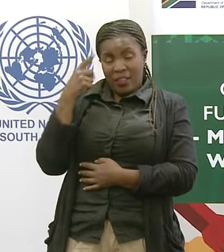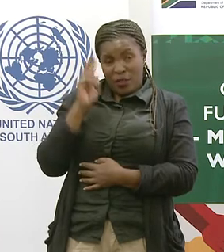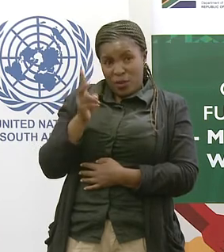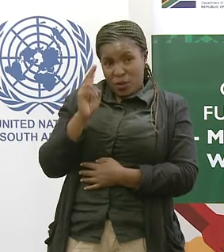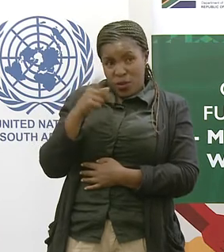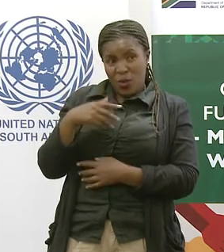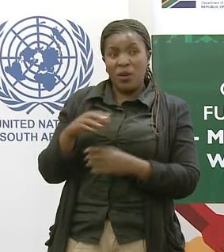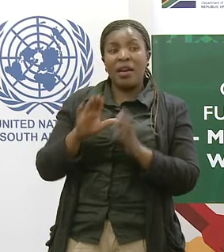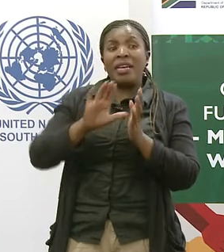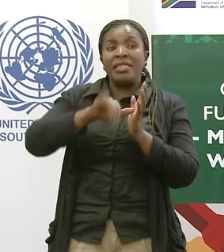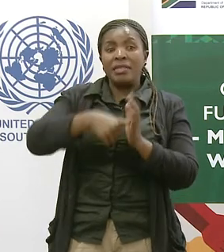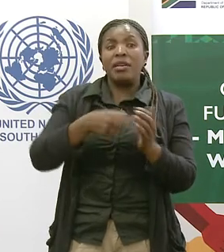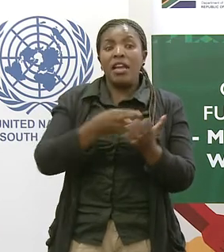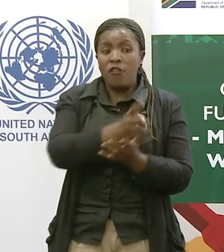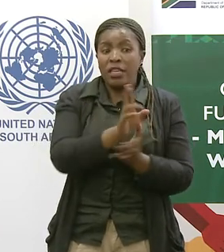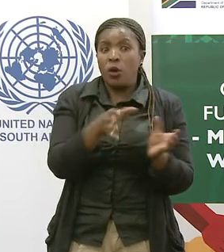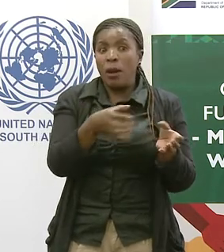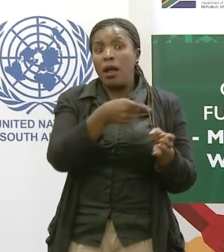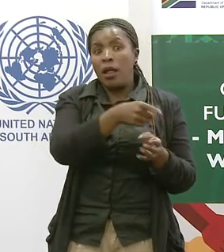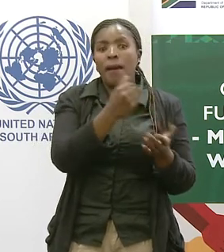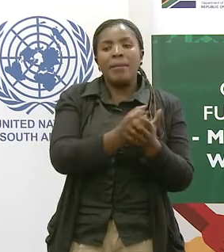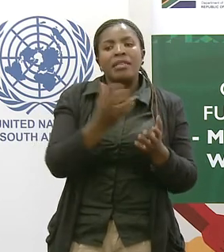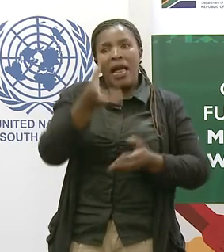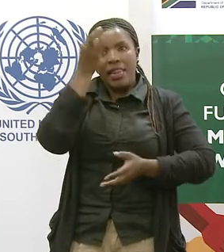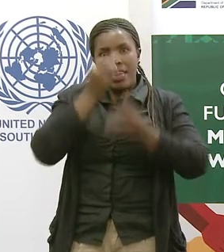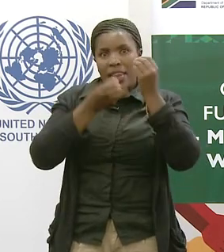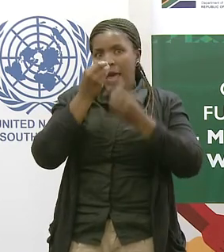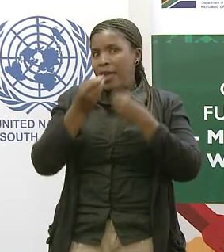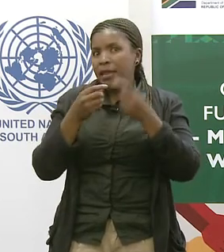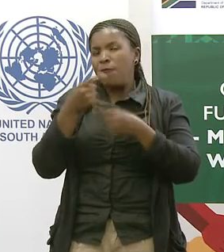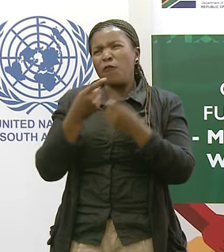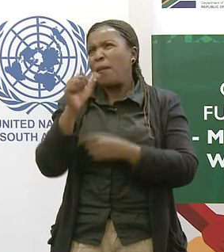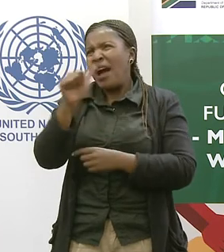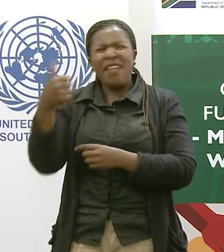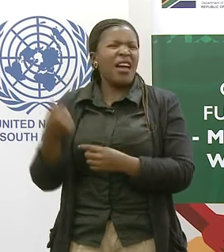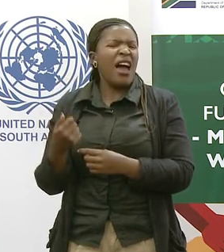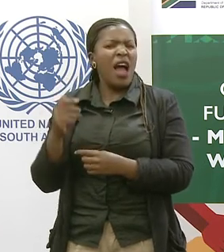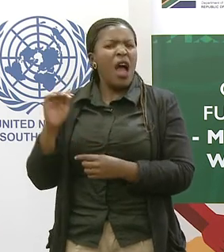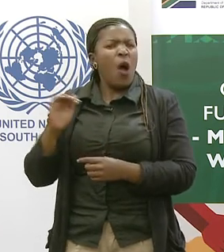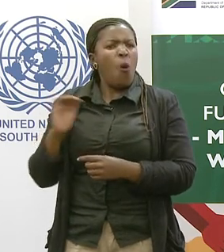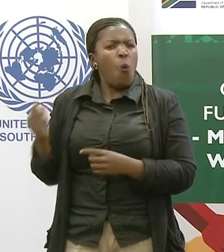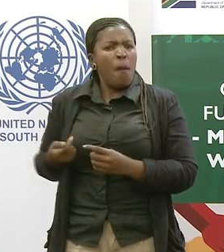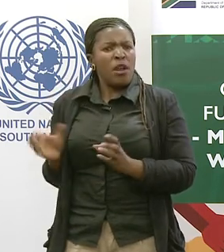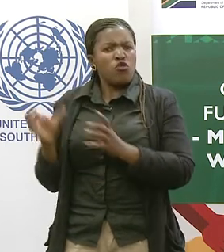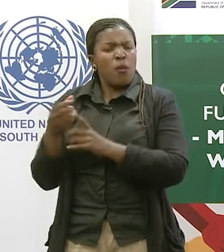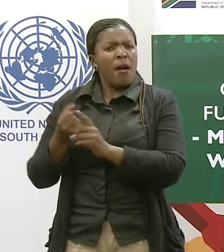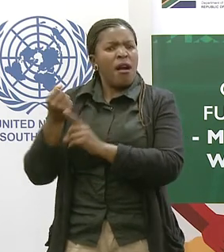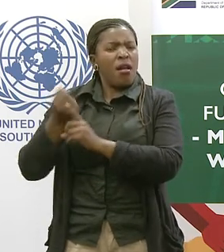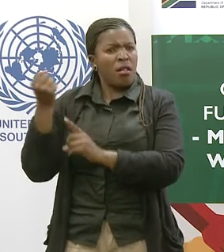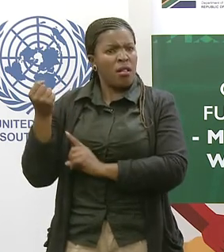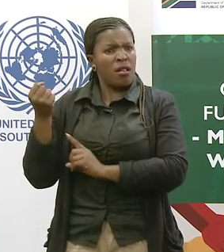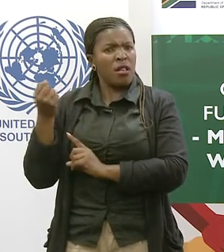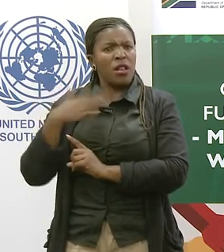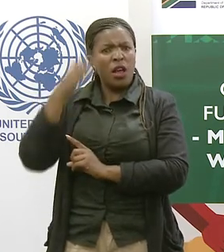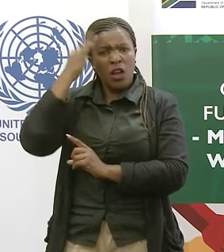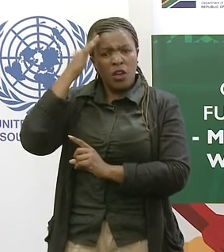also learn from other social justice movements, like the feminist movement, for example, right? There are many kinds of feminisms, right? We know